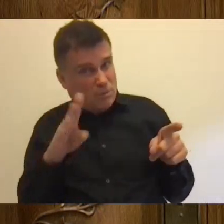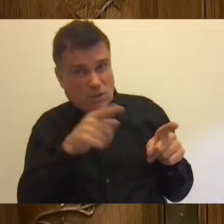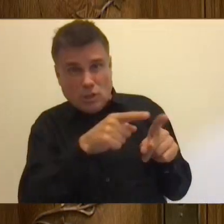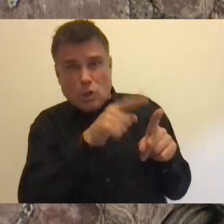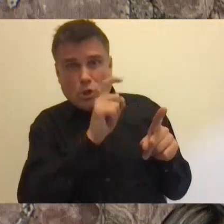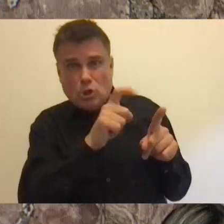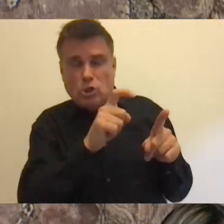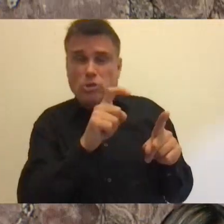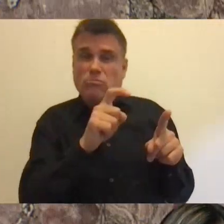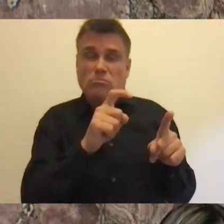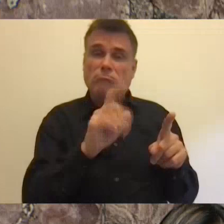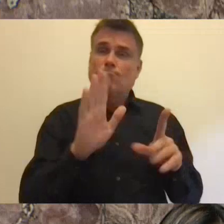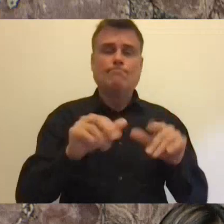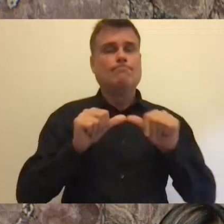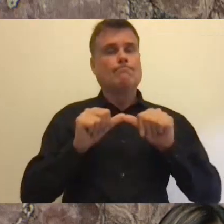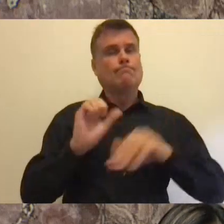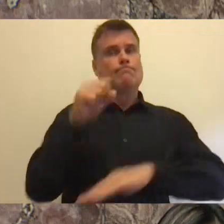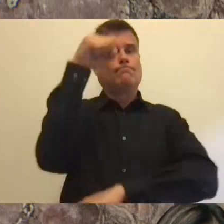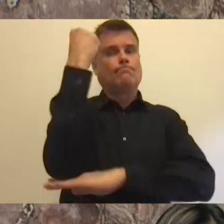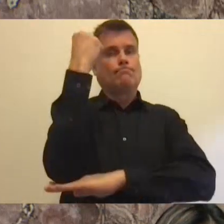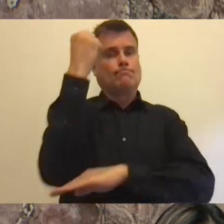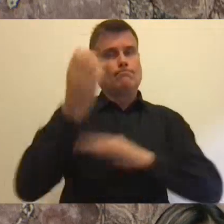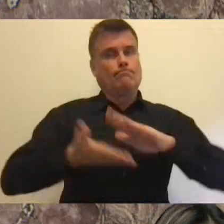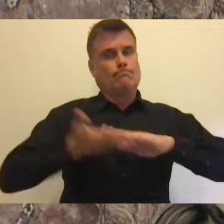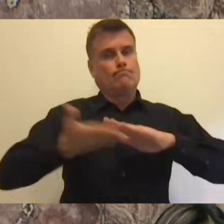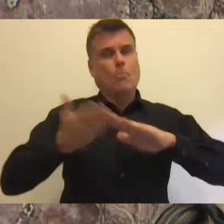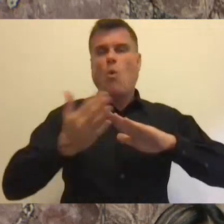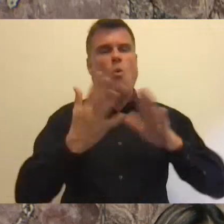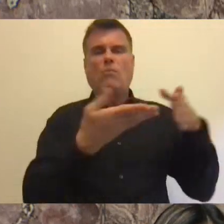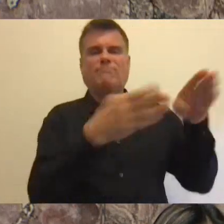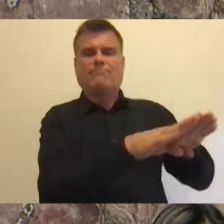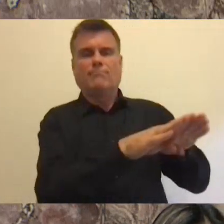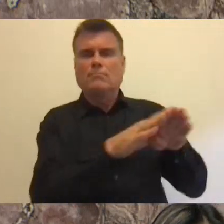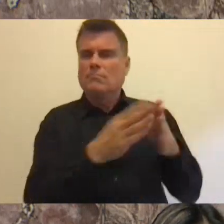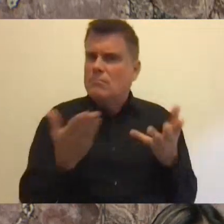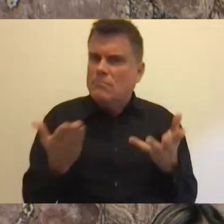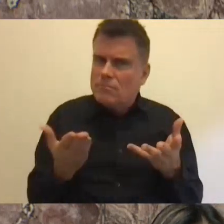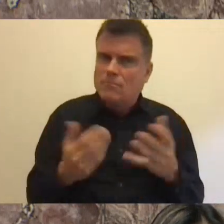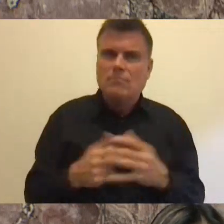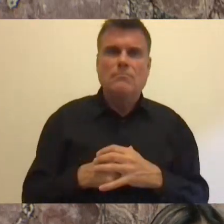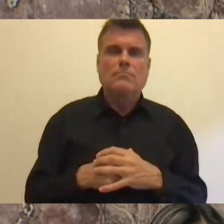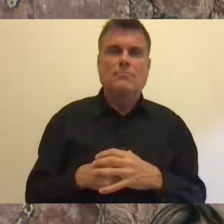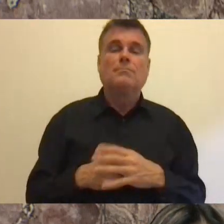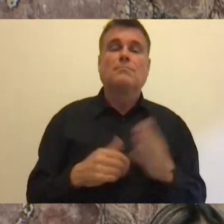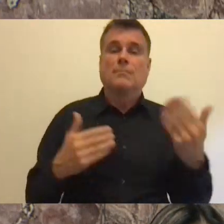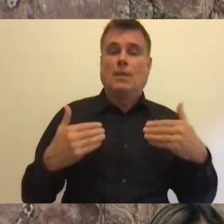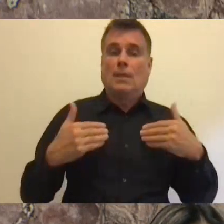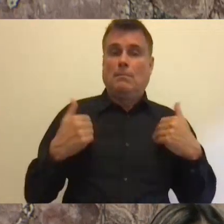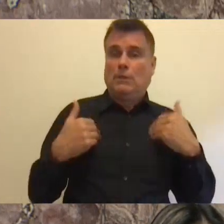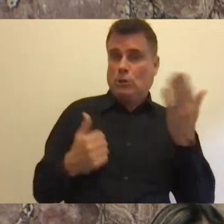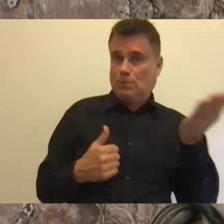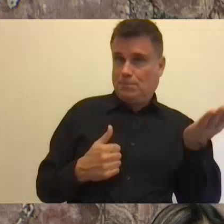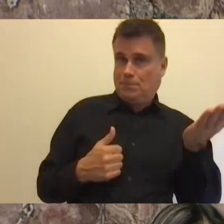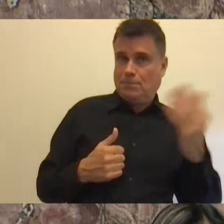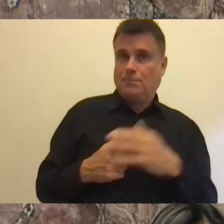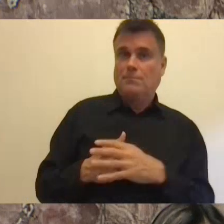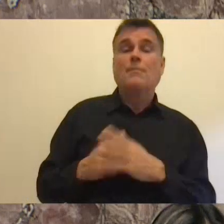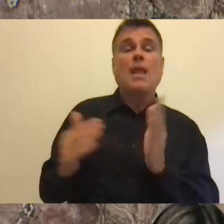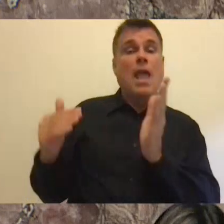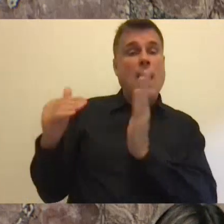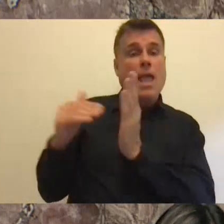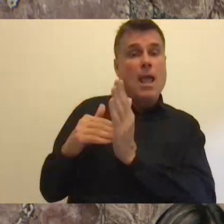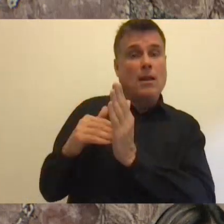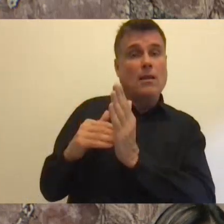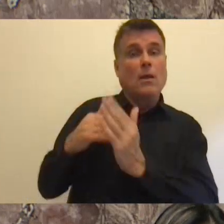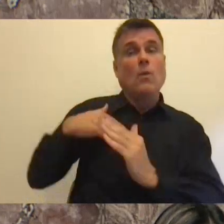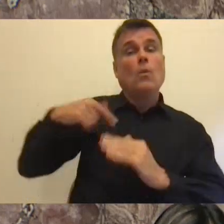you, Honourable Speaker, and I appreciate the question. As I said a moment ago, we expect police to conduct themselves in line with the